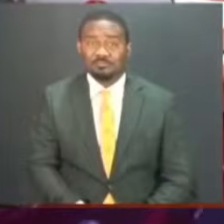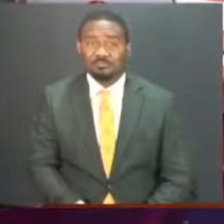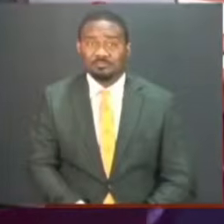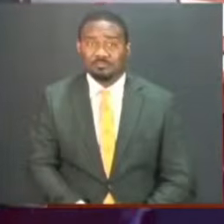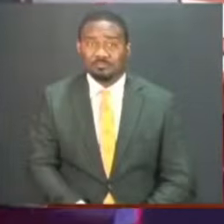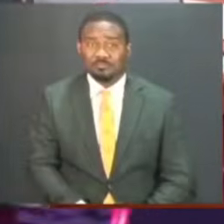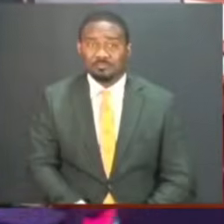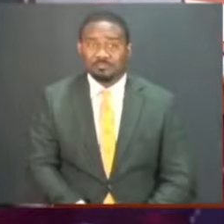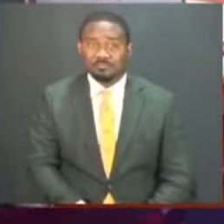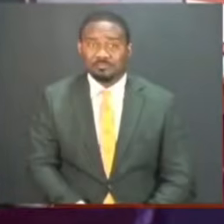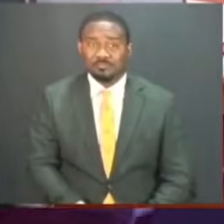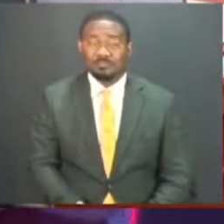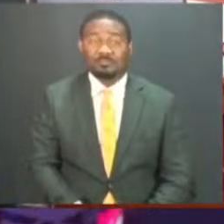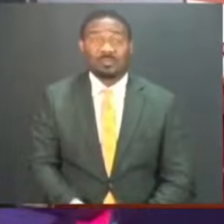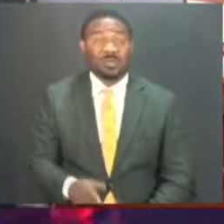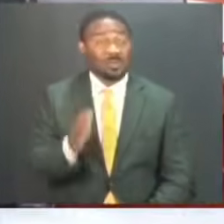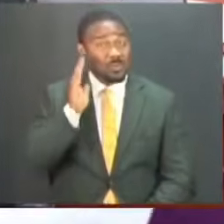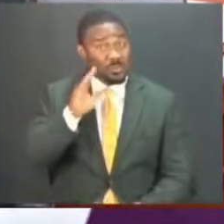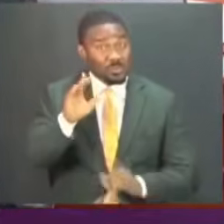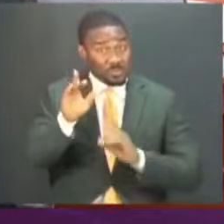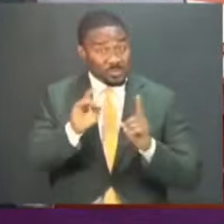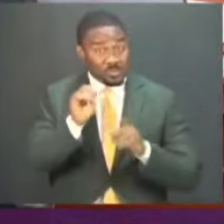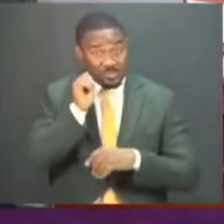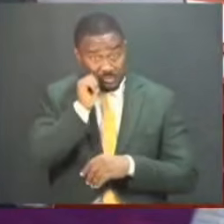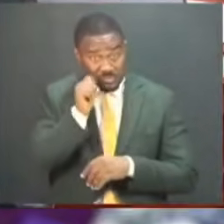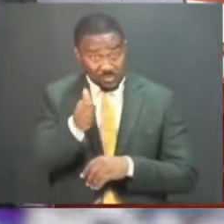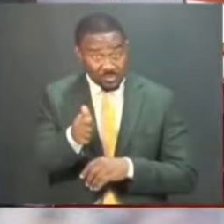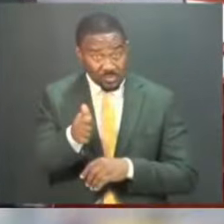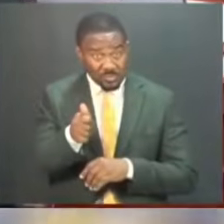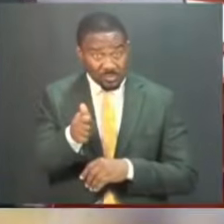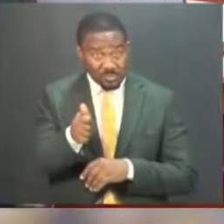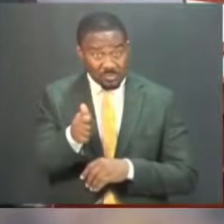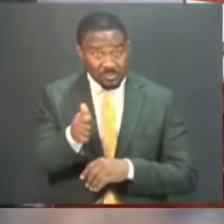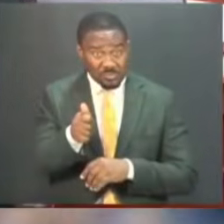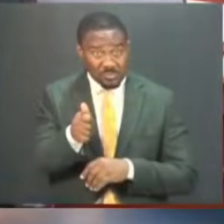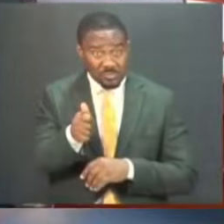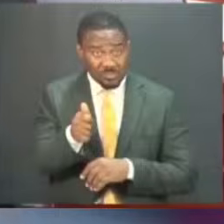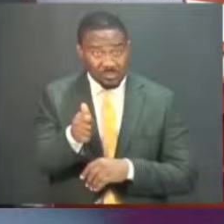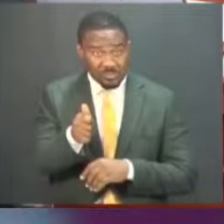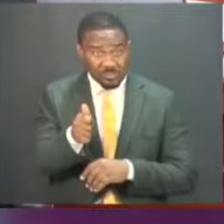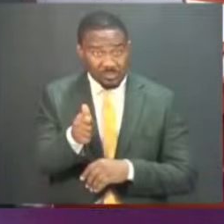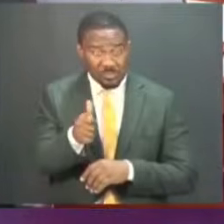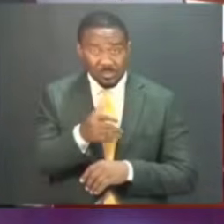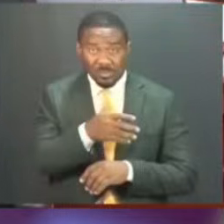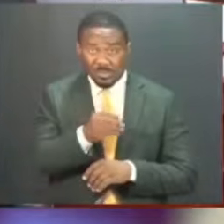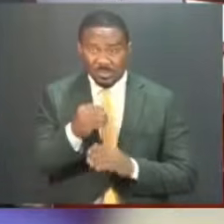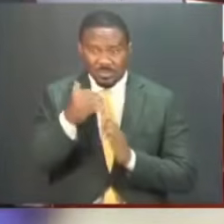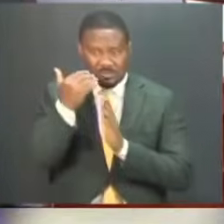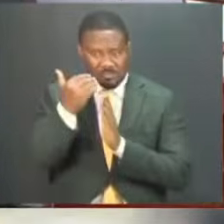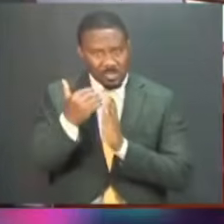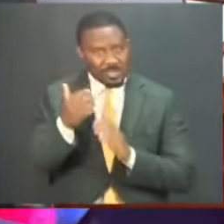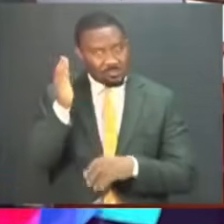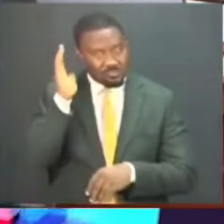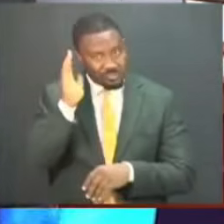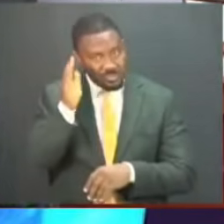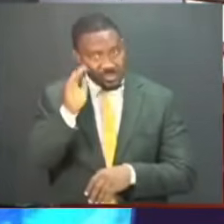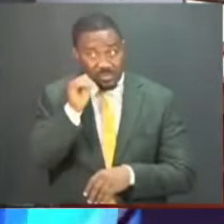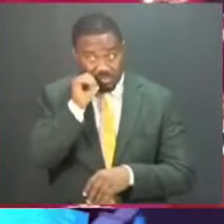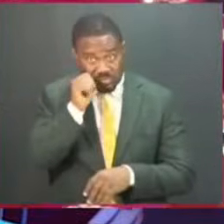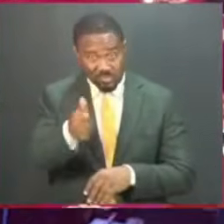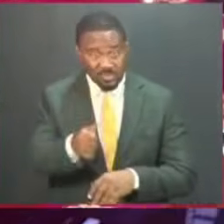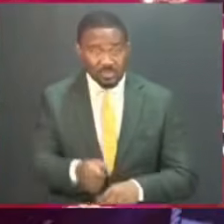the nomination tomorrow, and then we can also take the budget statement tomorrow.